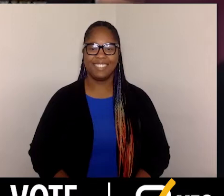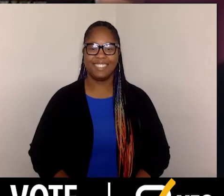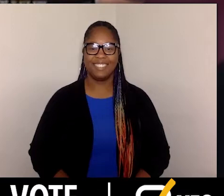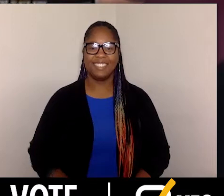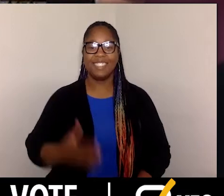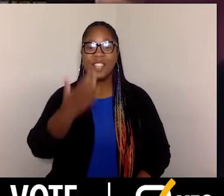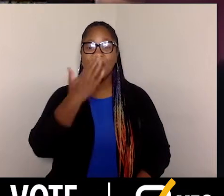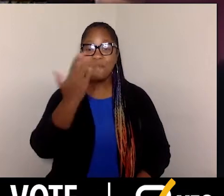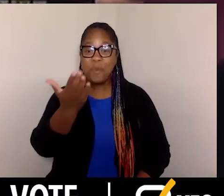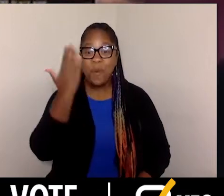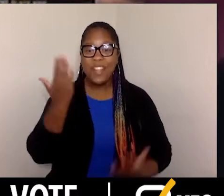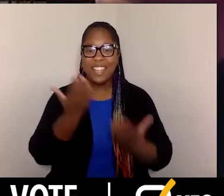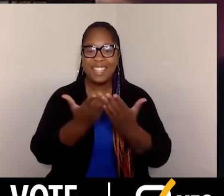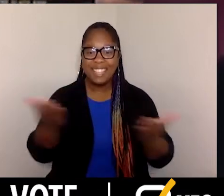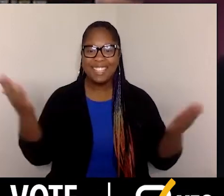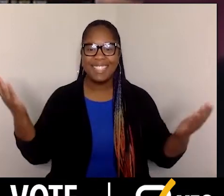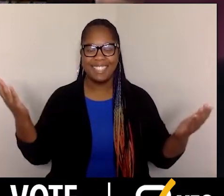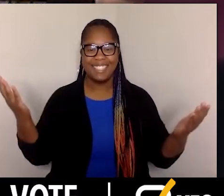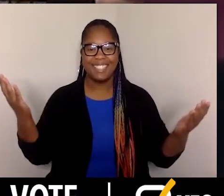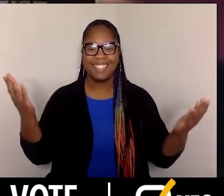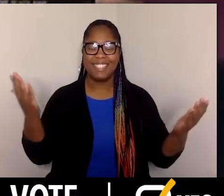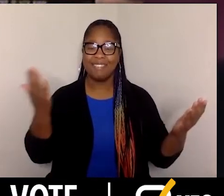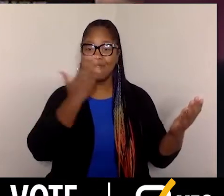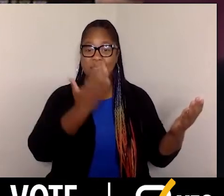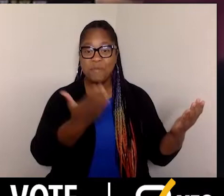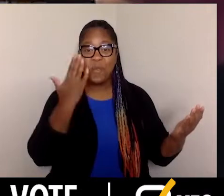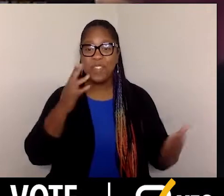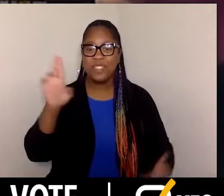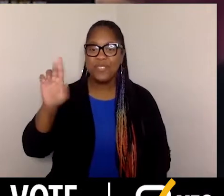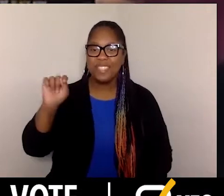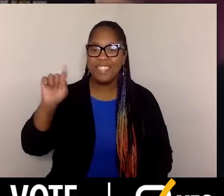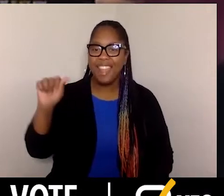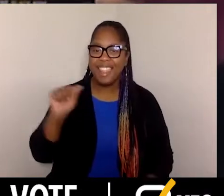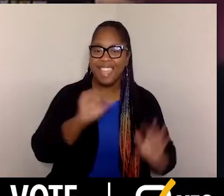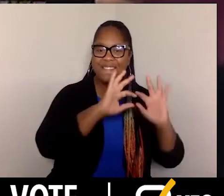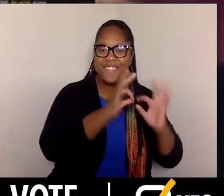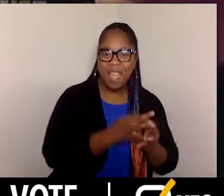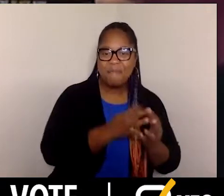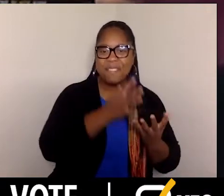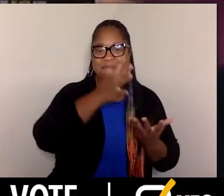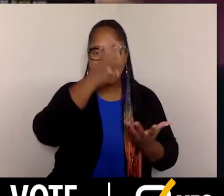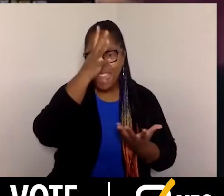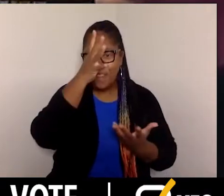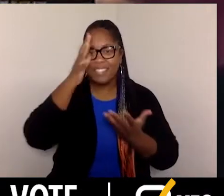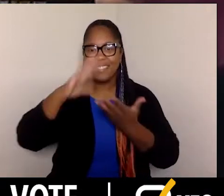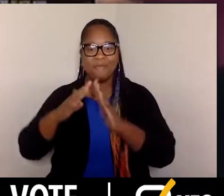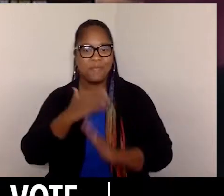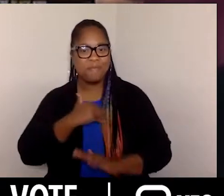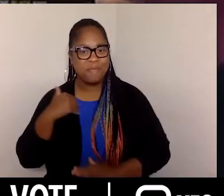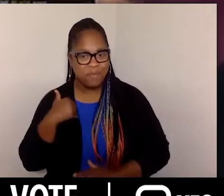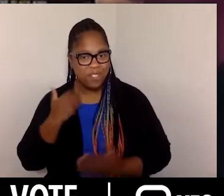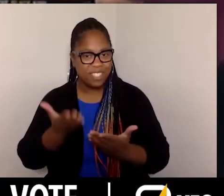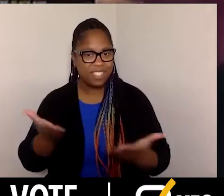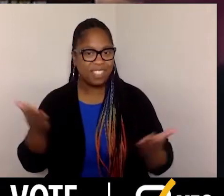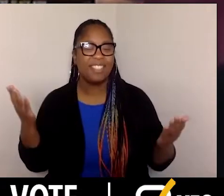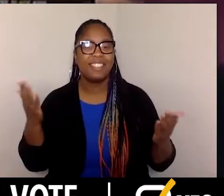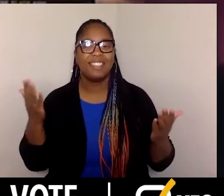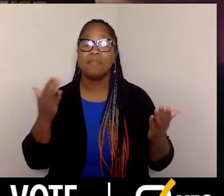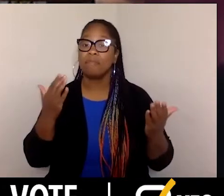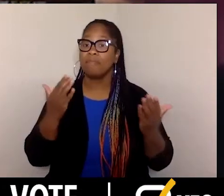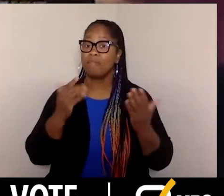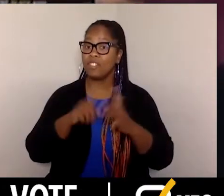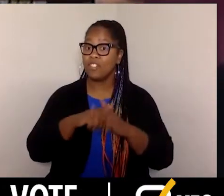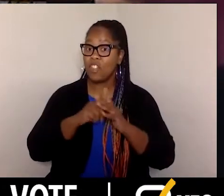Good morning, everyone. Good morning, UTLA family, parents, and community members. I want to start